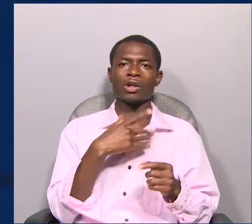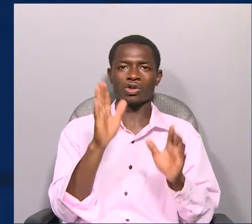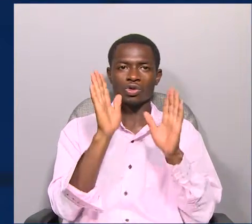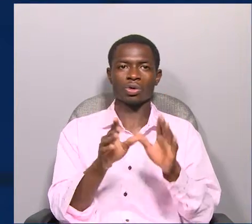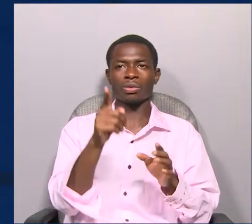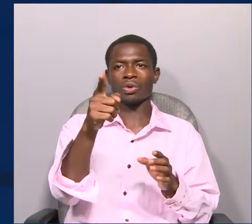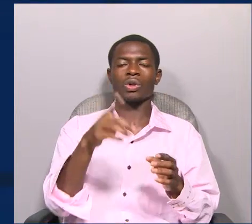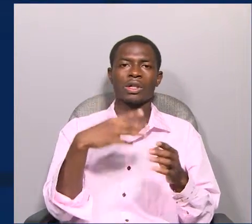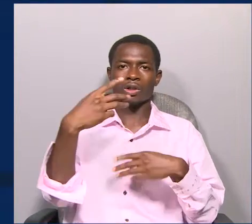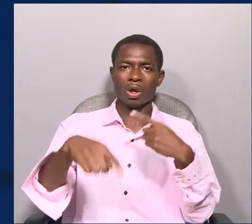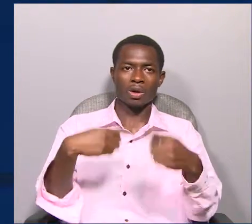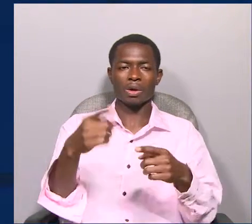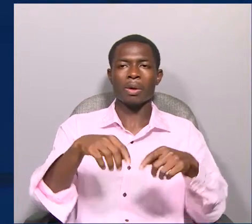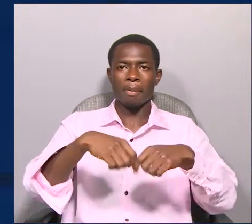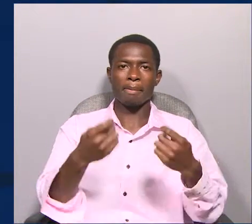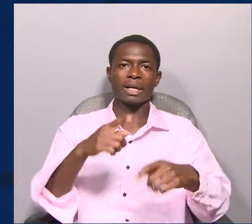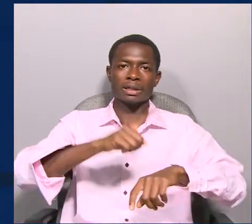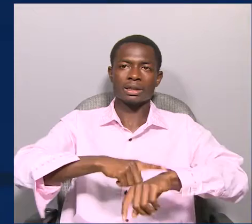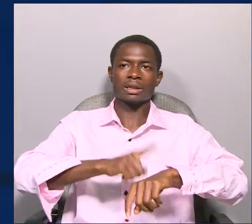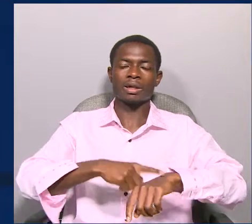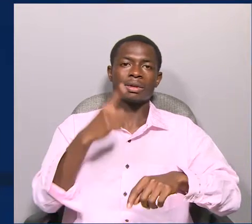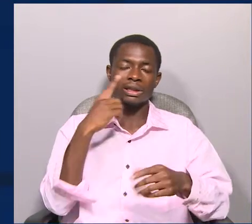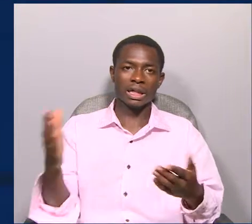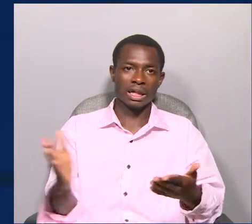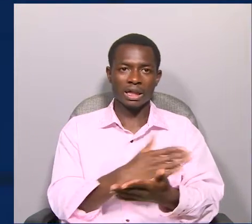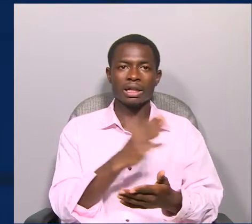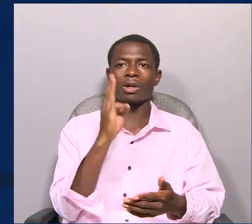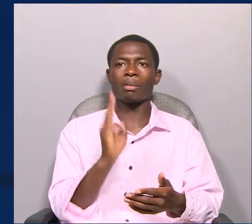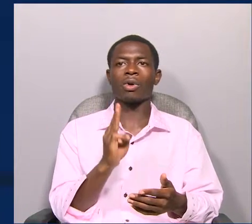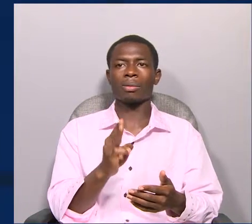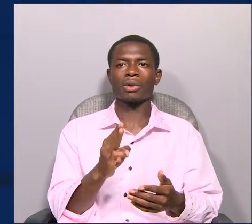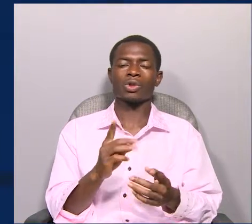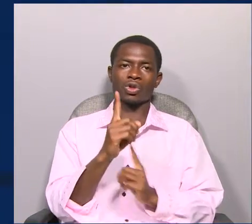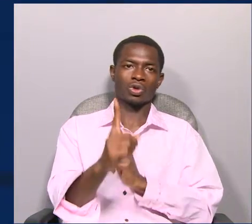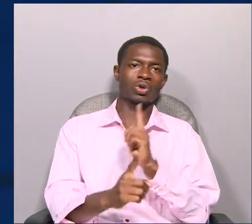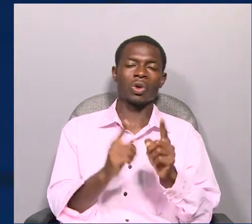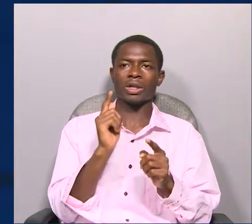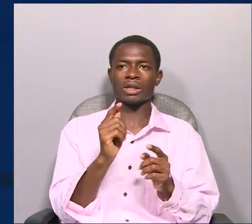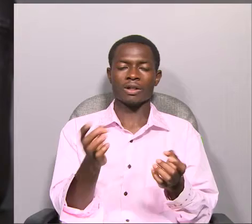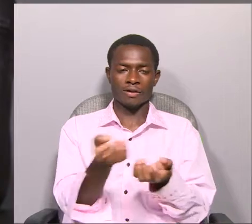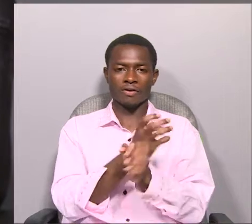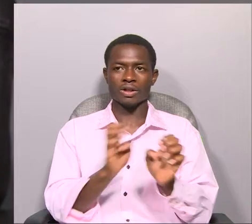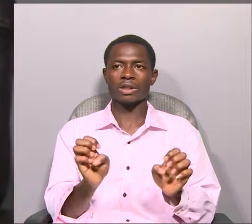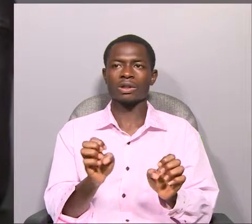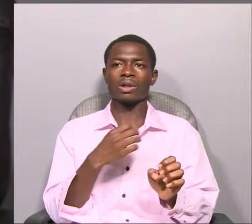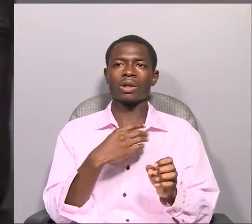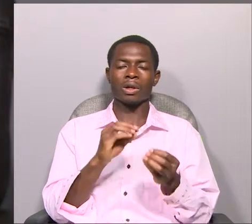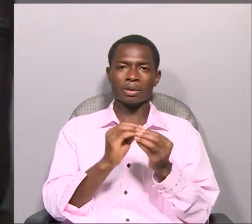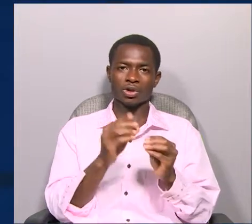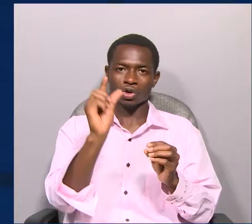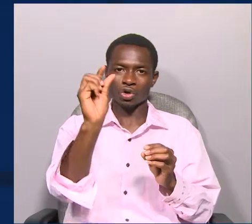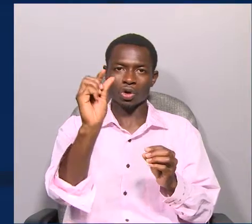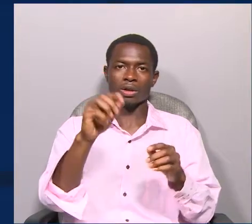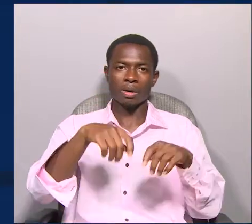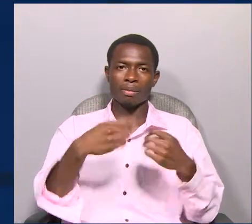stop you there because we need to take a break, but clearly there are a lot of issues that are under discussion here, and this discussion will continue. So we'll take a short break